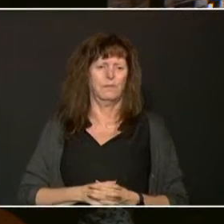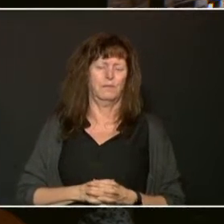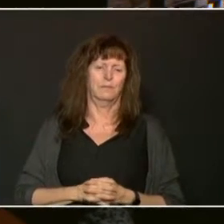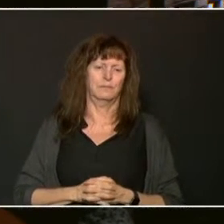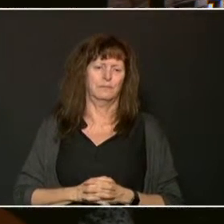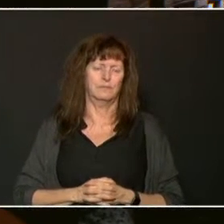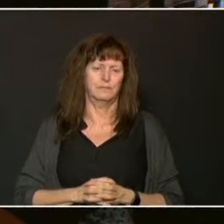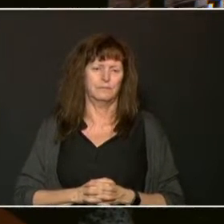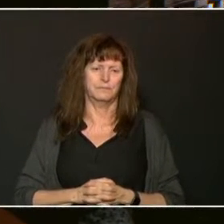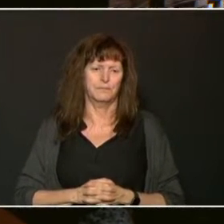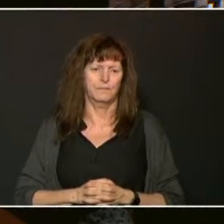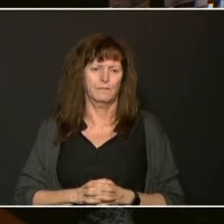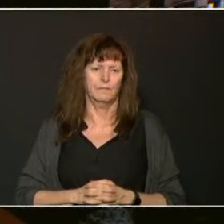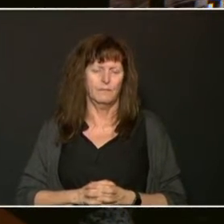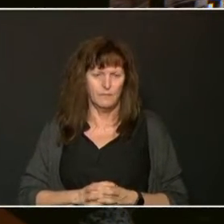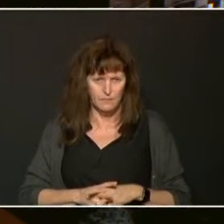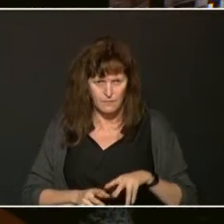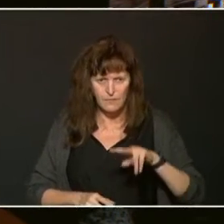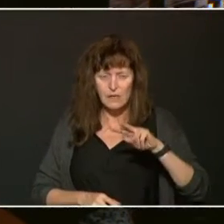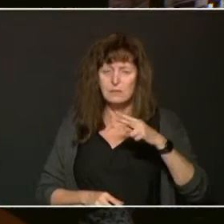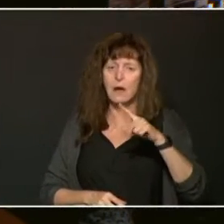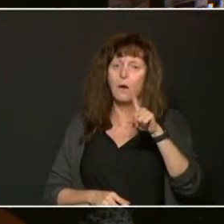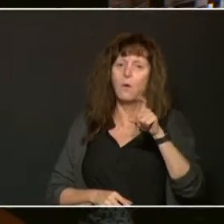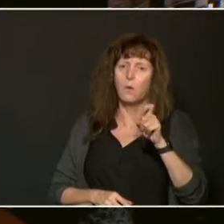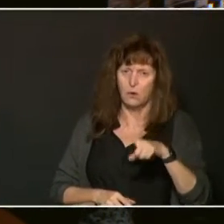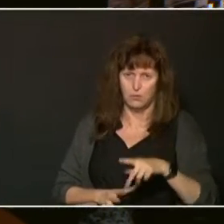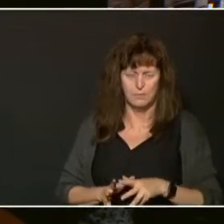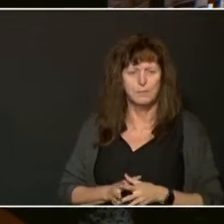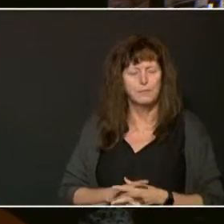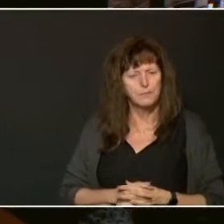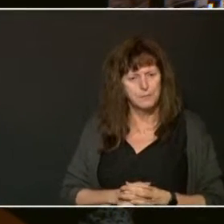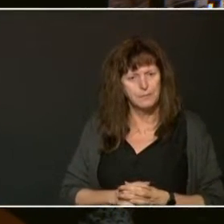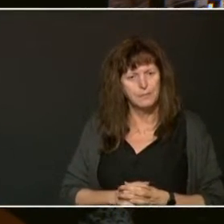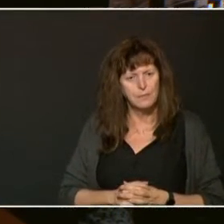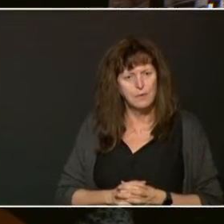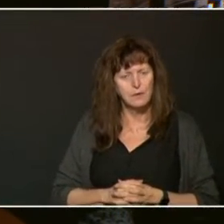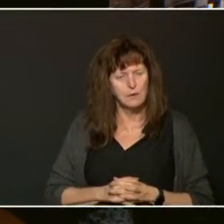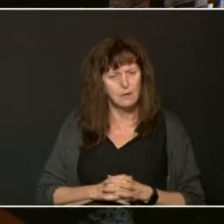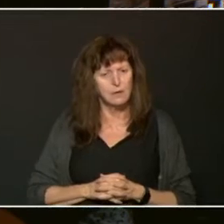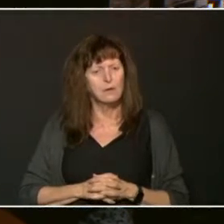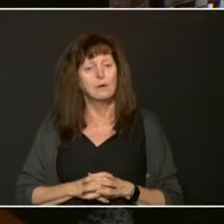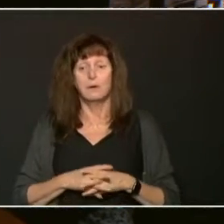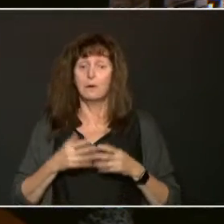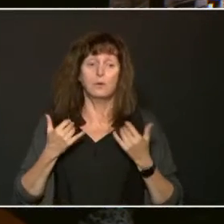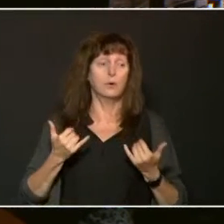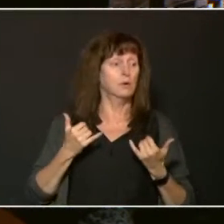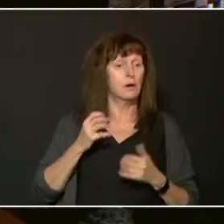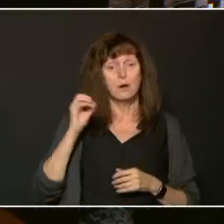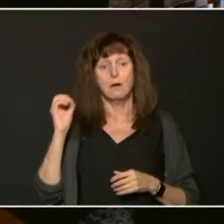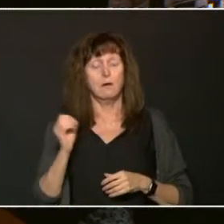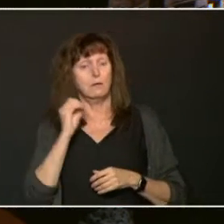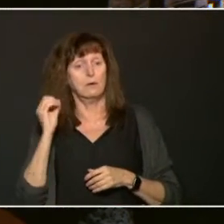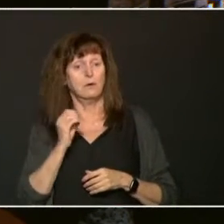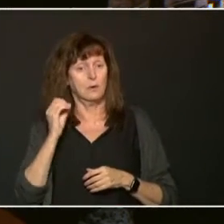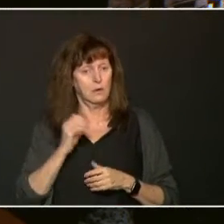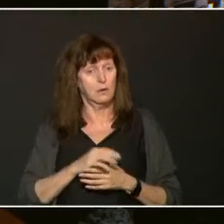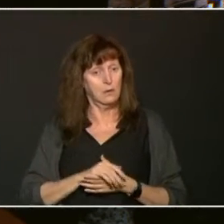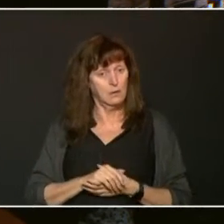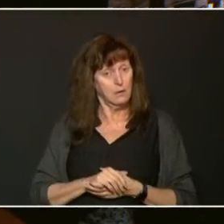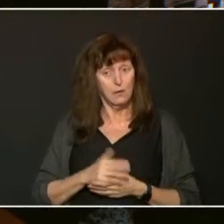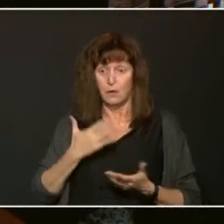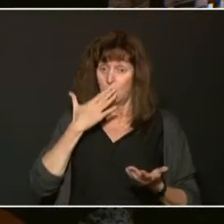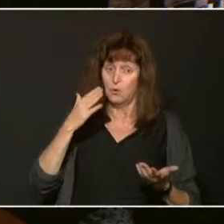Thank you, doctors, for that information. My second question is that currently in Ontario, there is a very good vaccination rate, but